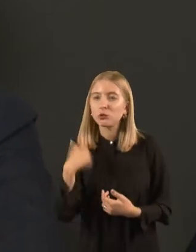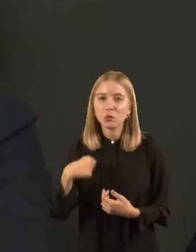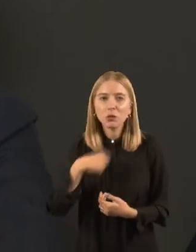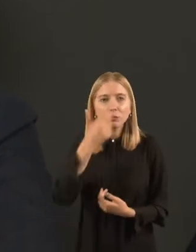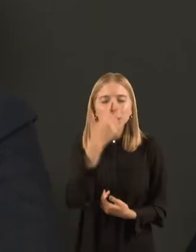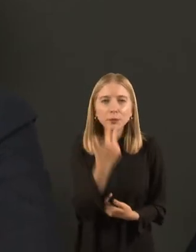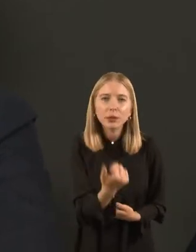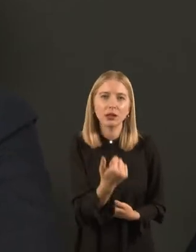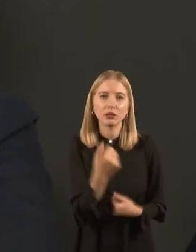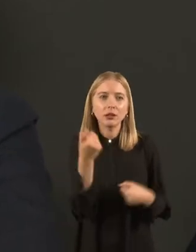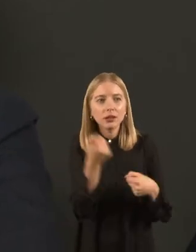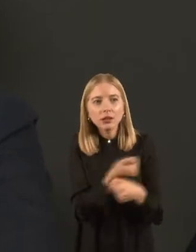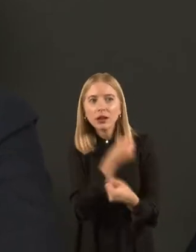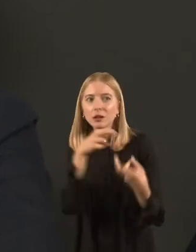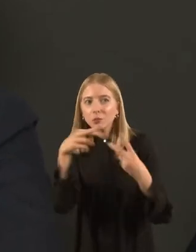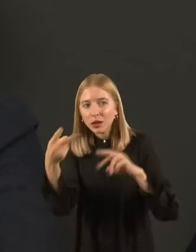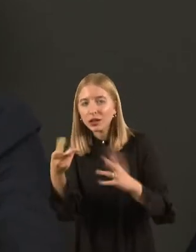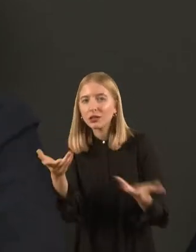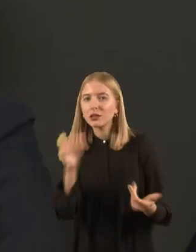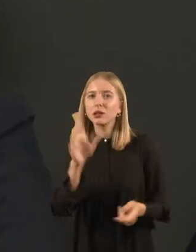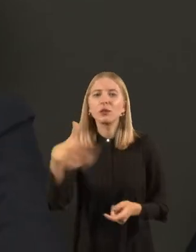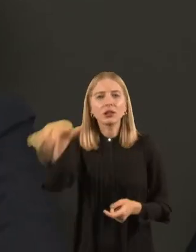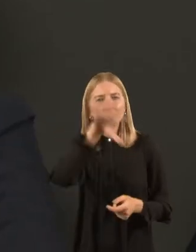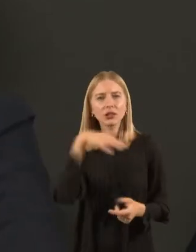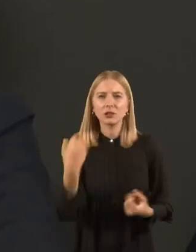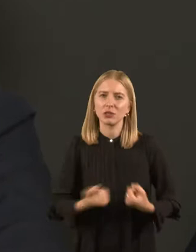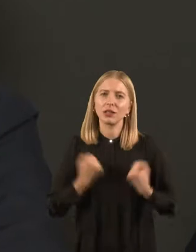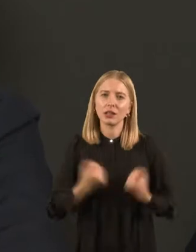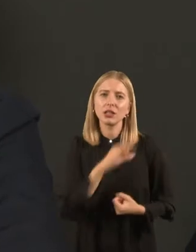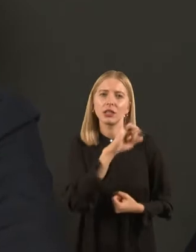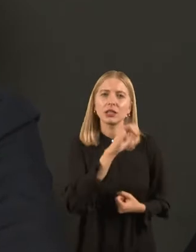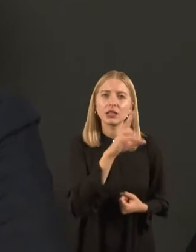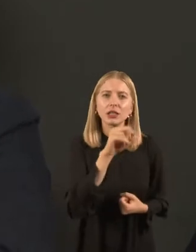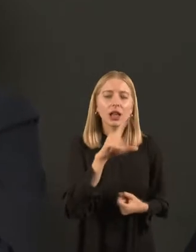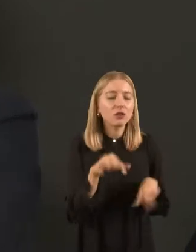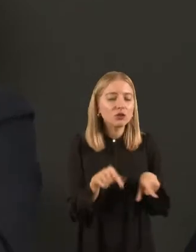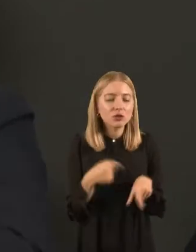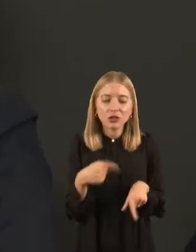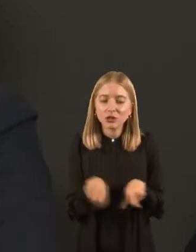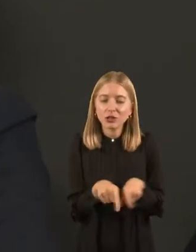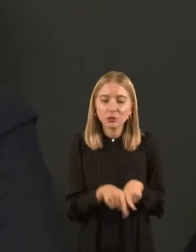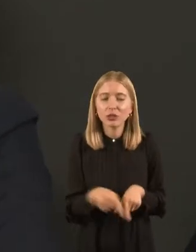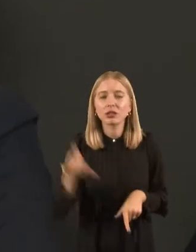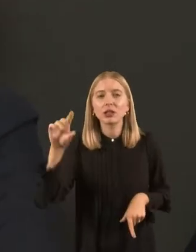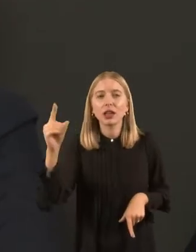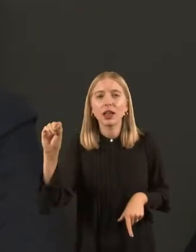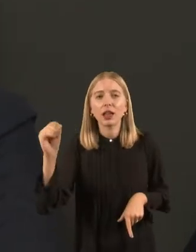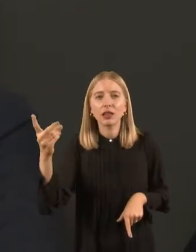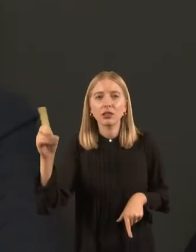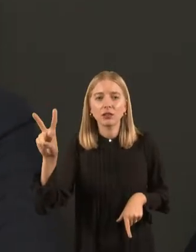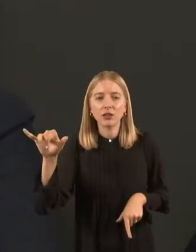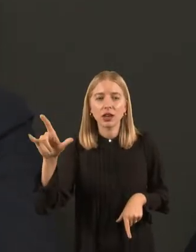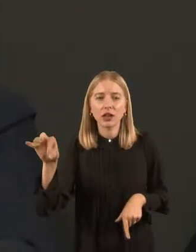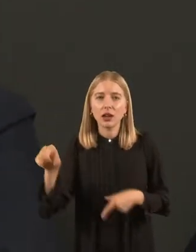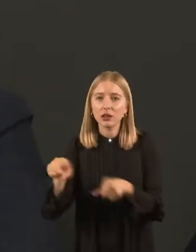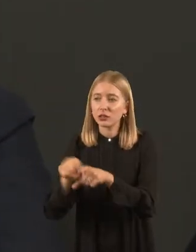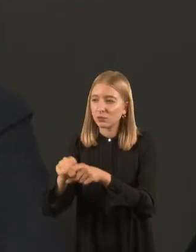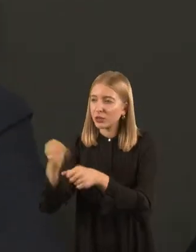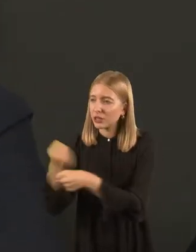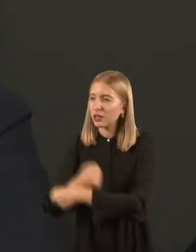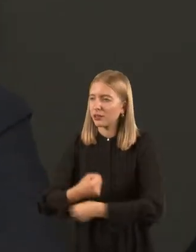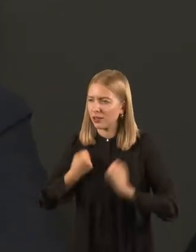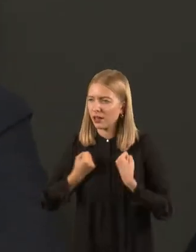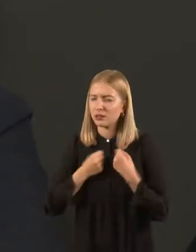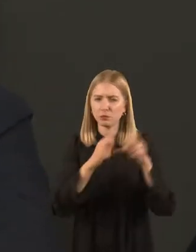painful surgical operation. Perhaps this operation will leave scars, but all of us, we will have to